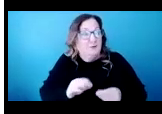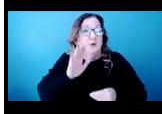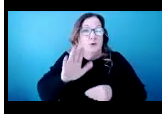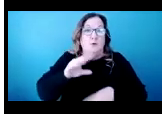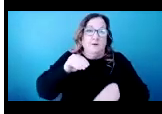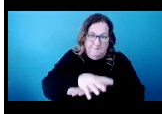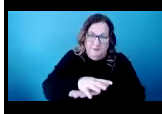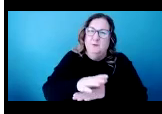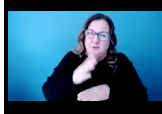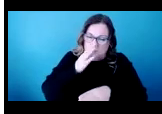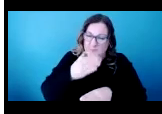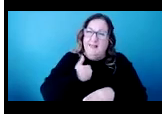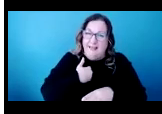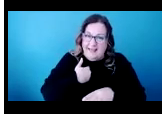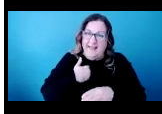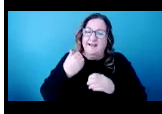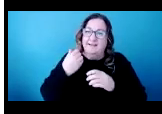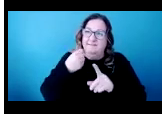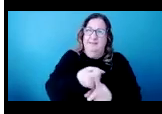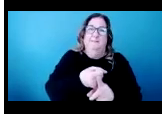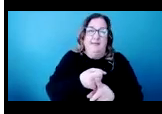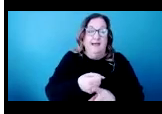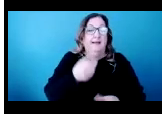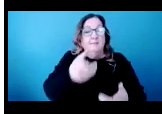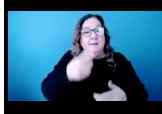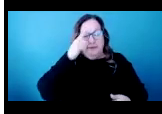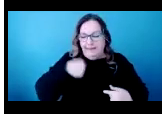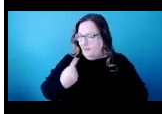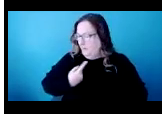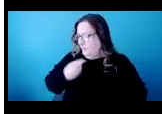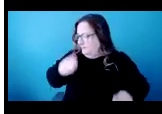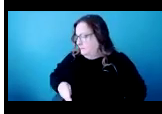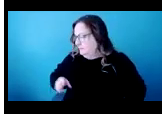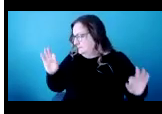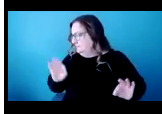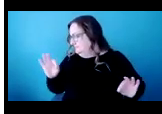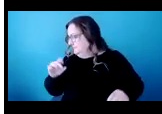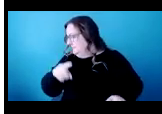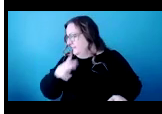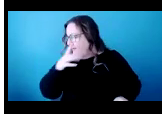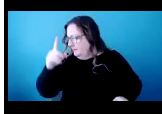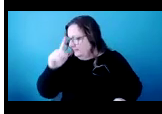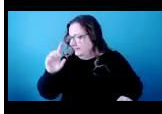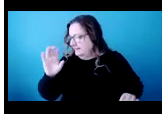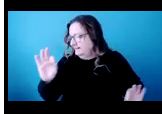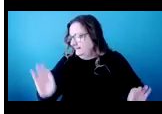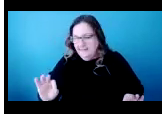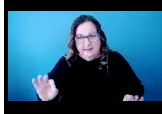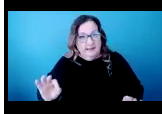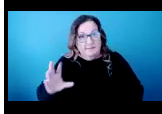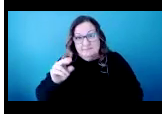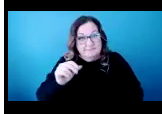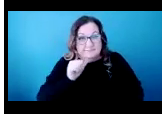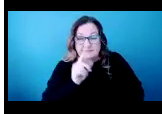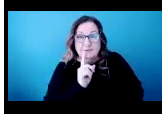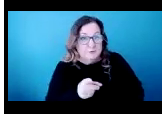might think, well, I'm just one person and no one else could possibly think the way that I do. But it's not really true.